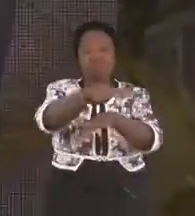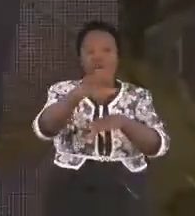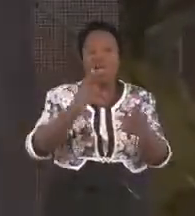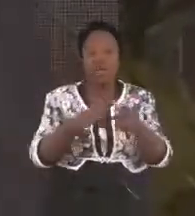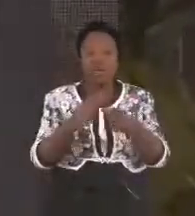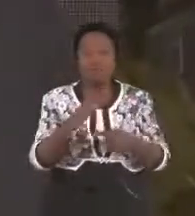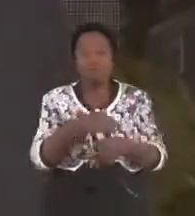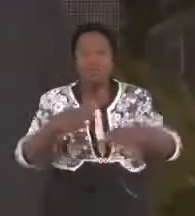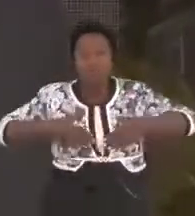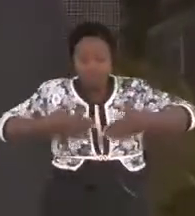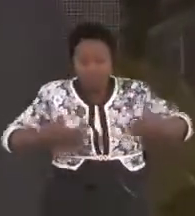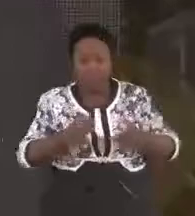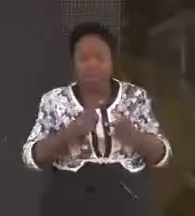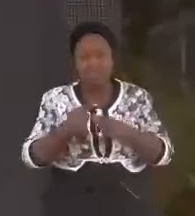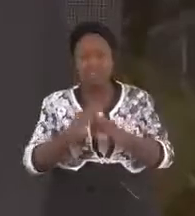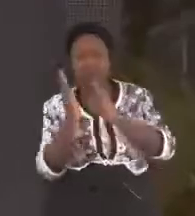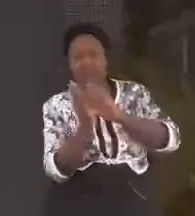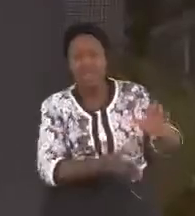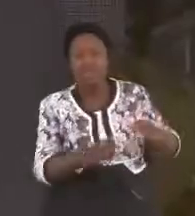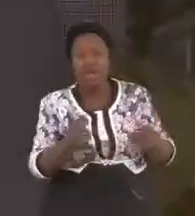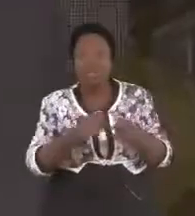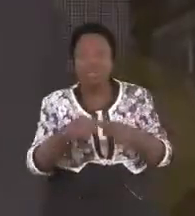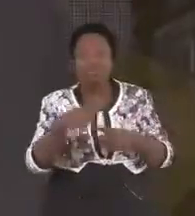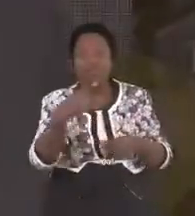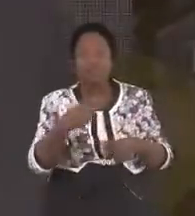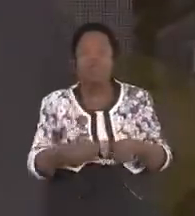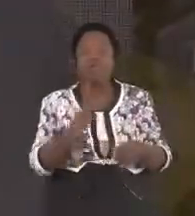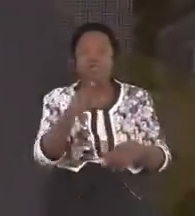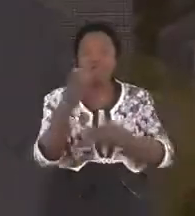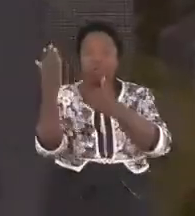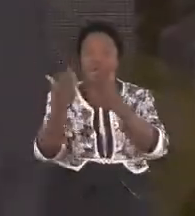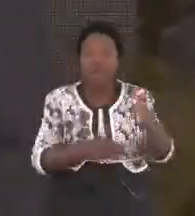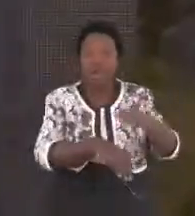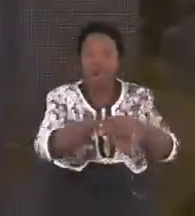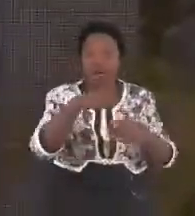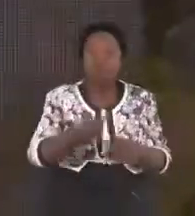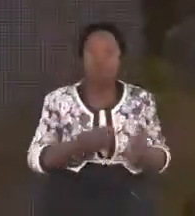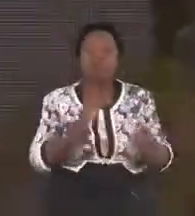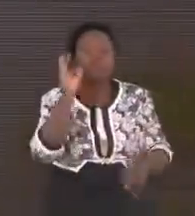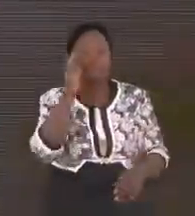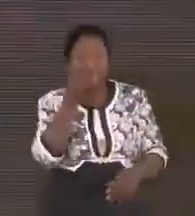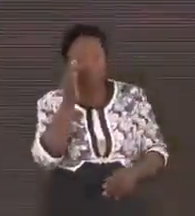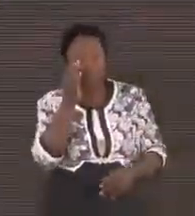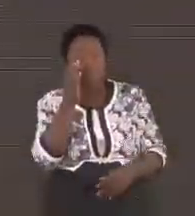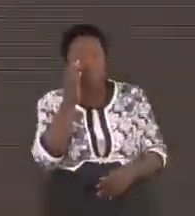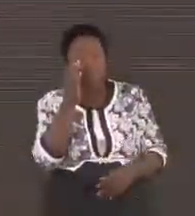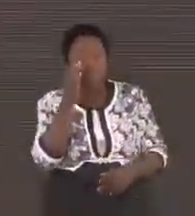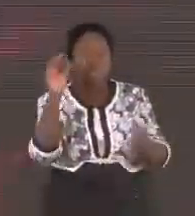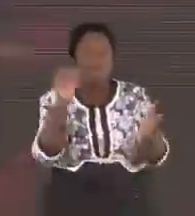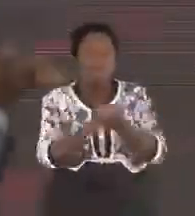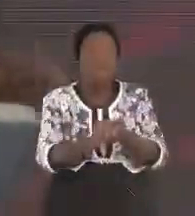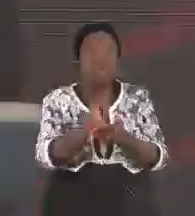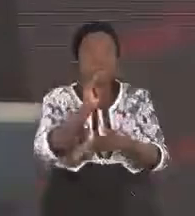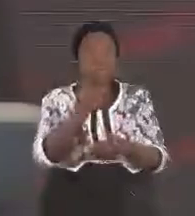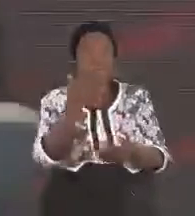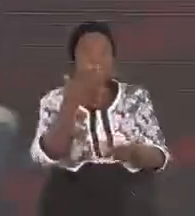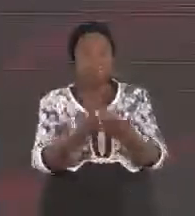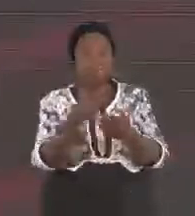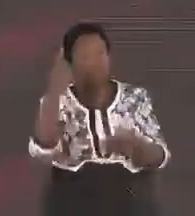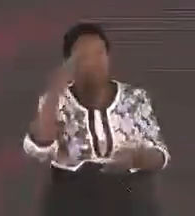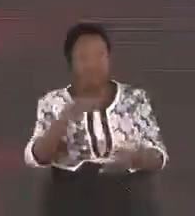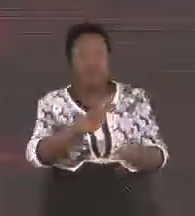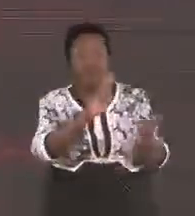you forsake, and it says you bring forth fruit meet for repentance. And then he said in